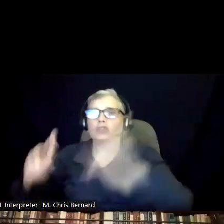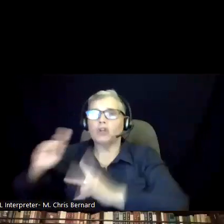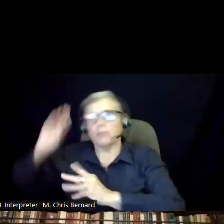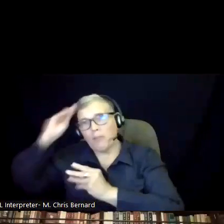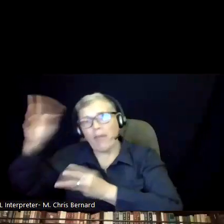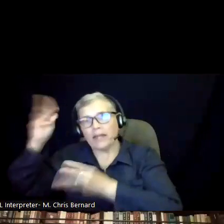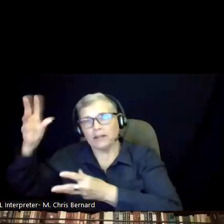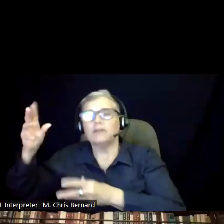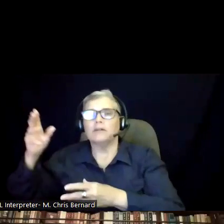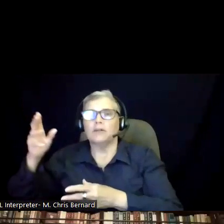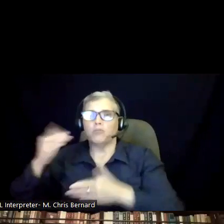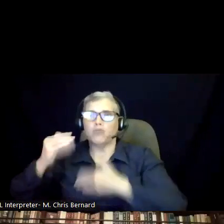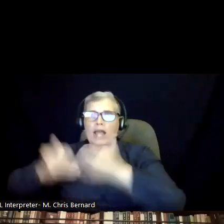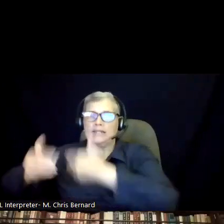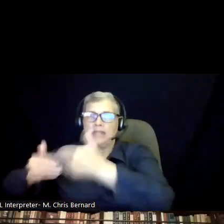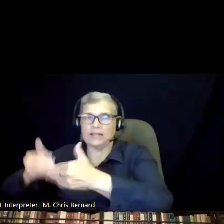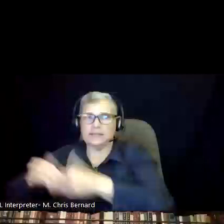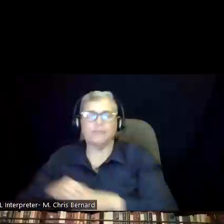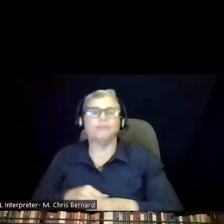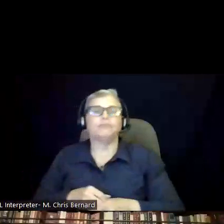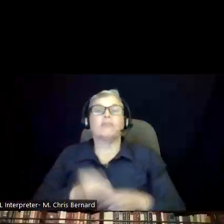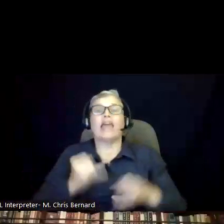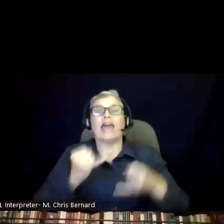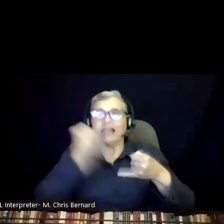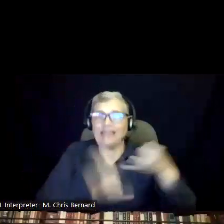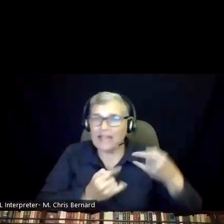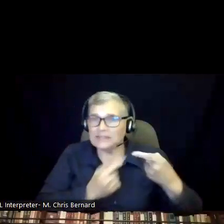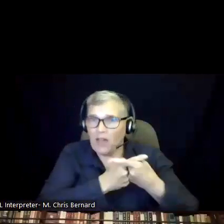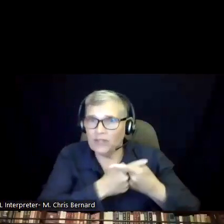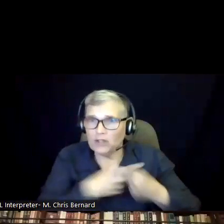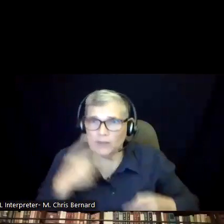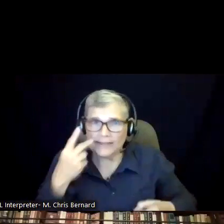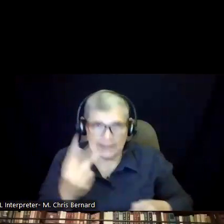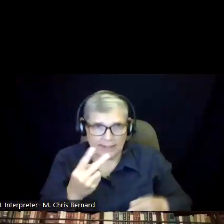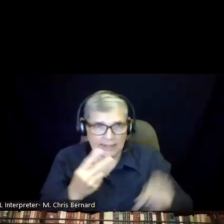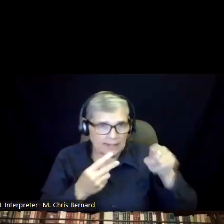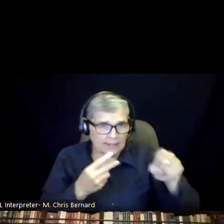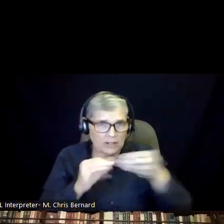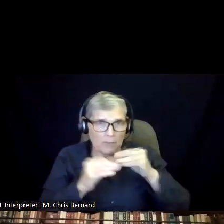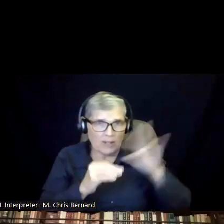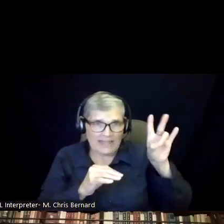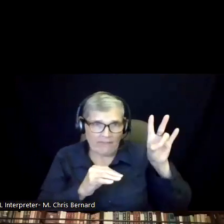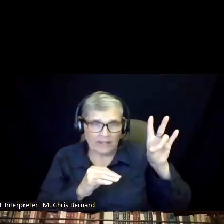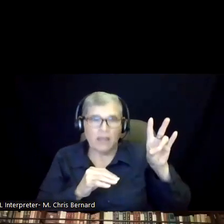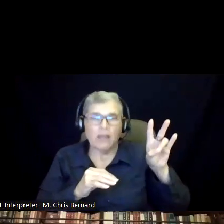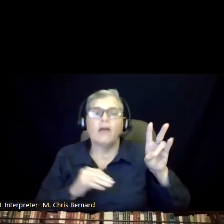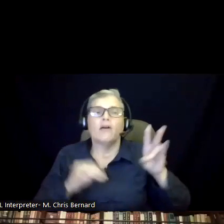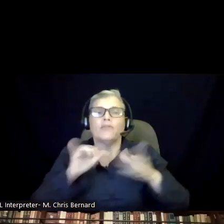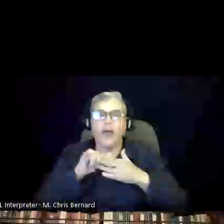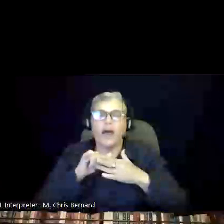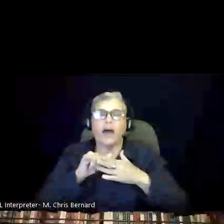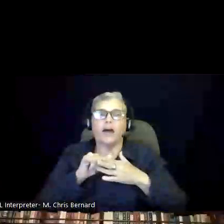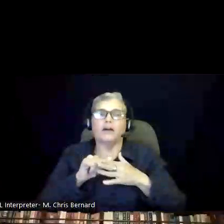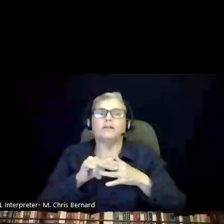And the last inconsistency that we see pretty frequently is that the democracy of hunting is standard. And while that's frequently true,